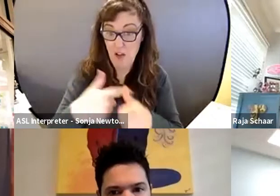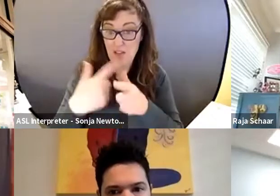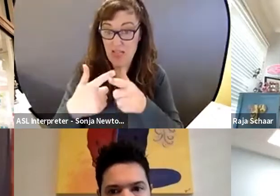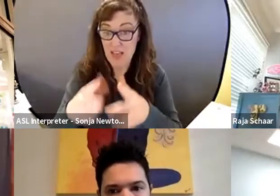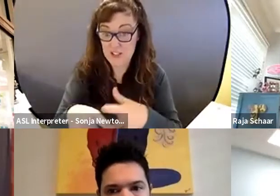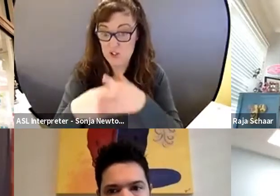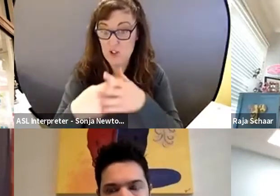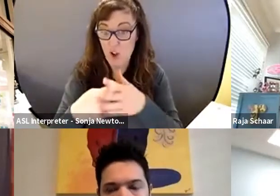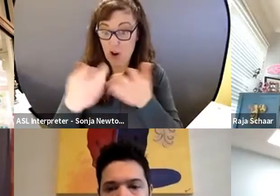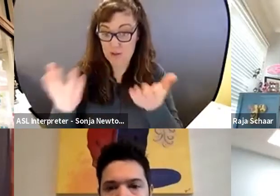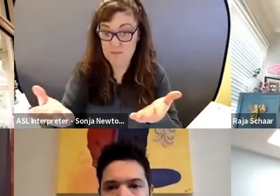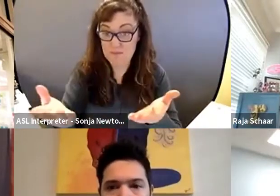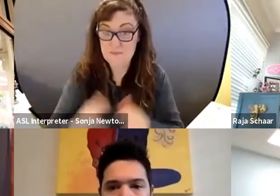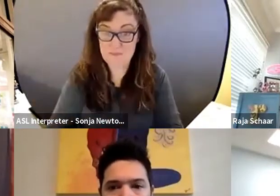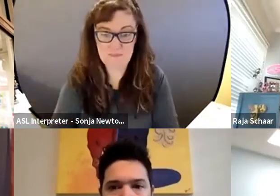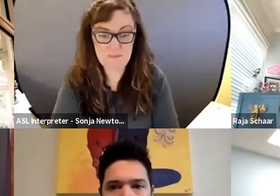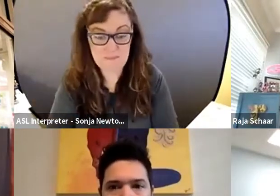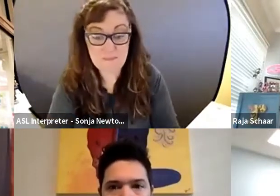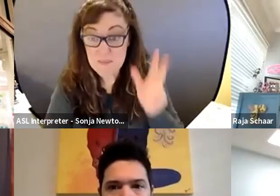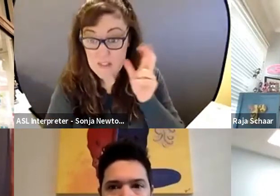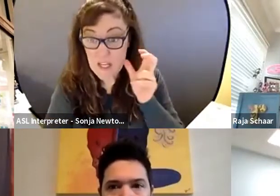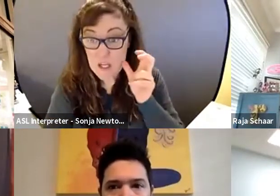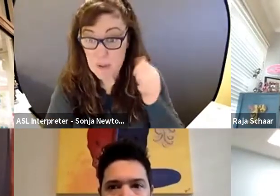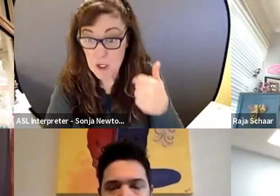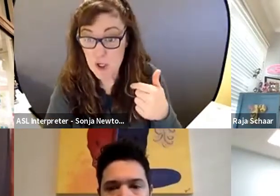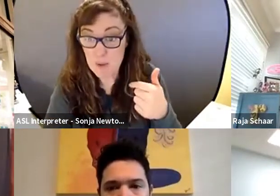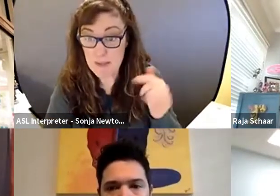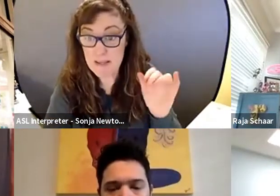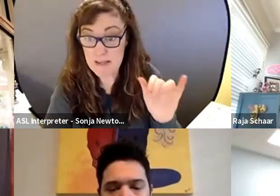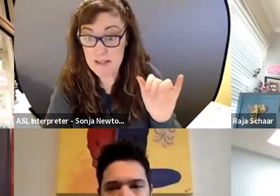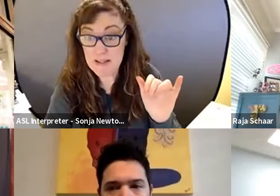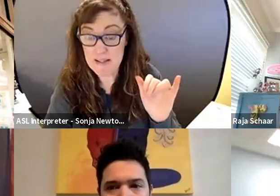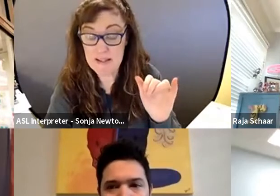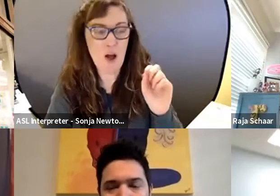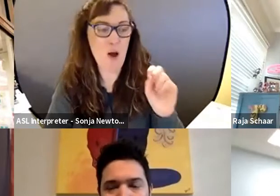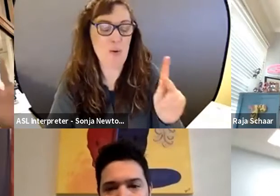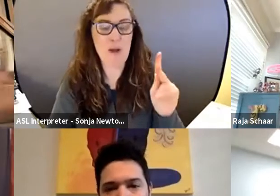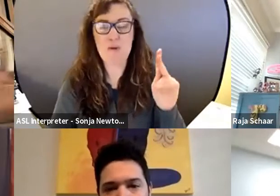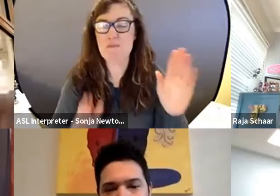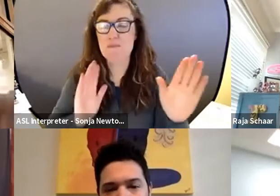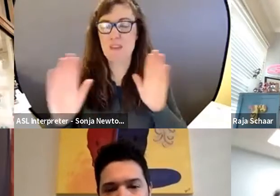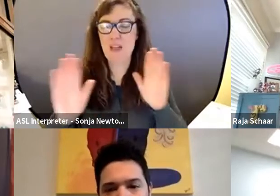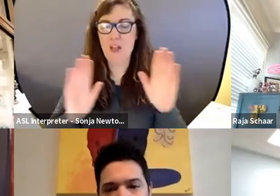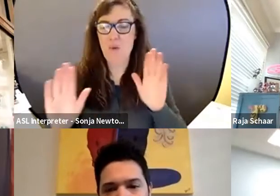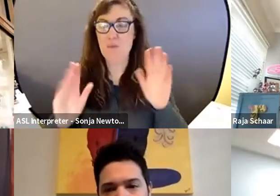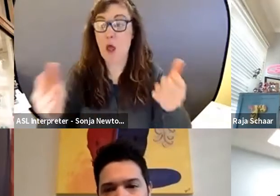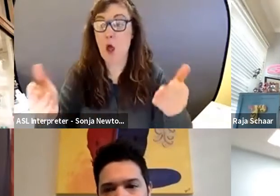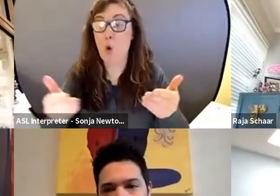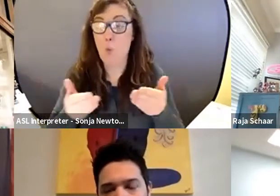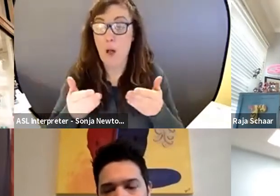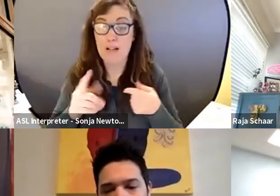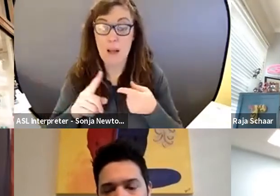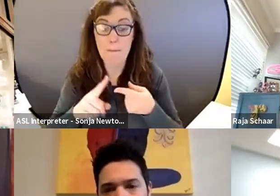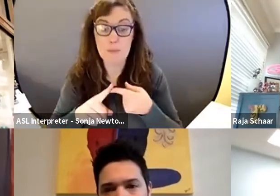morning. Can you hear me? All right. Hi, everyone. Welcome to the Design